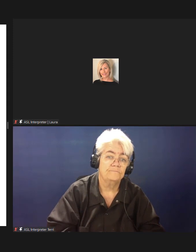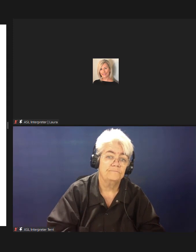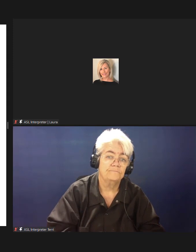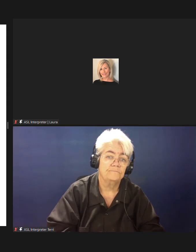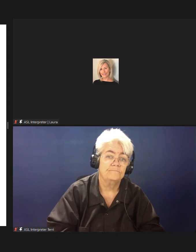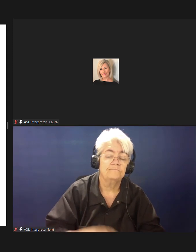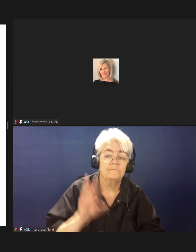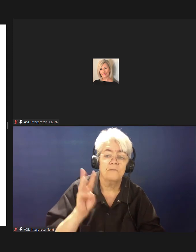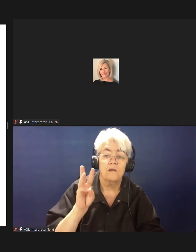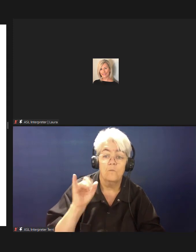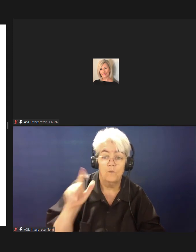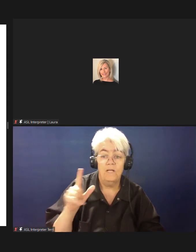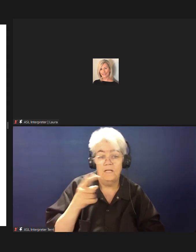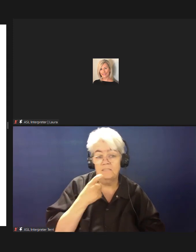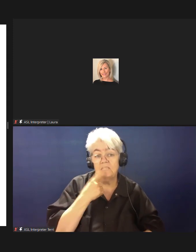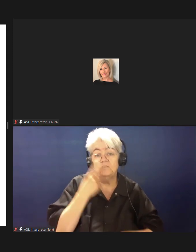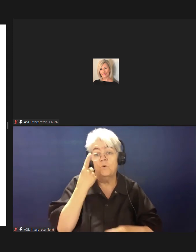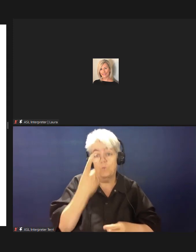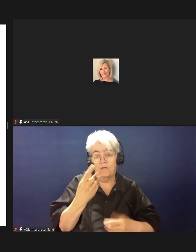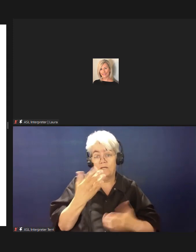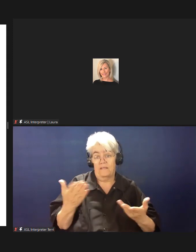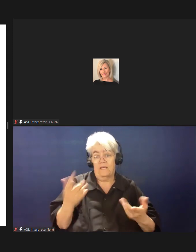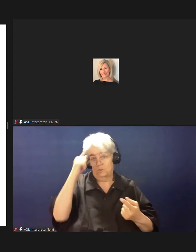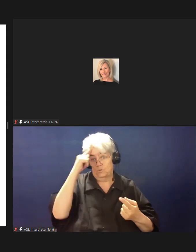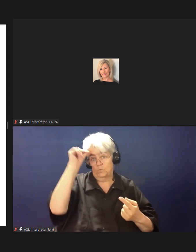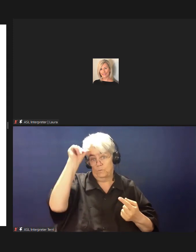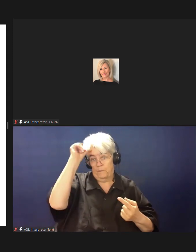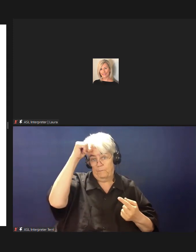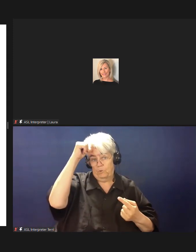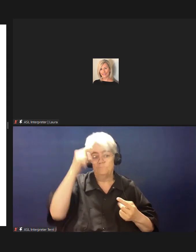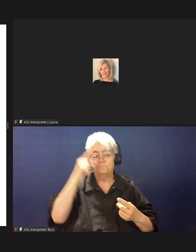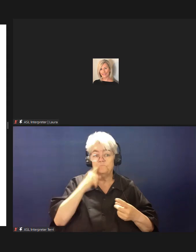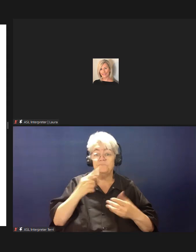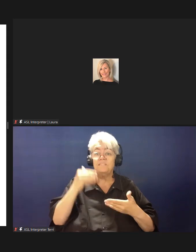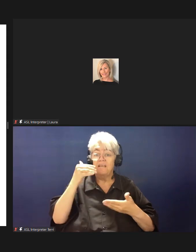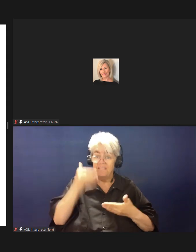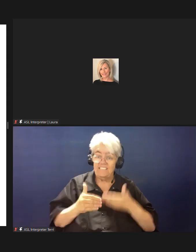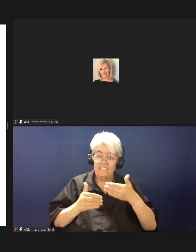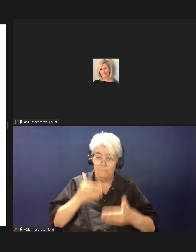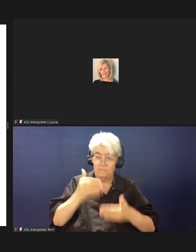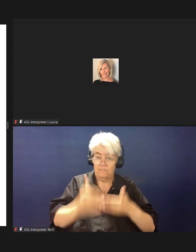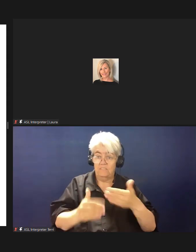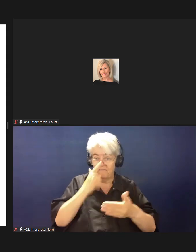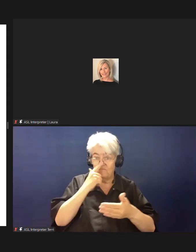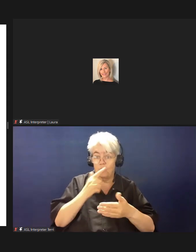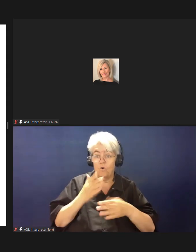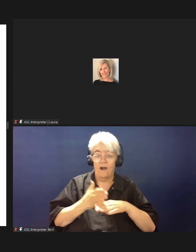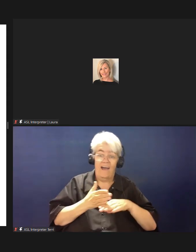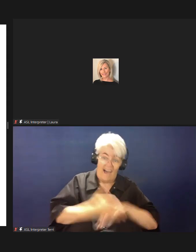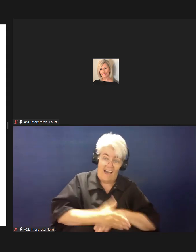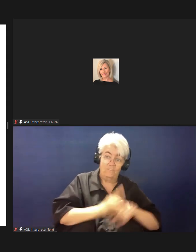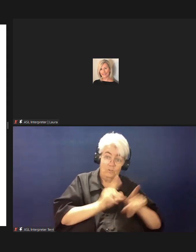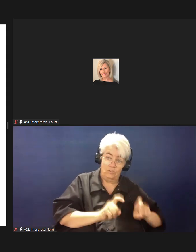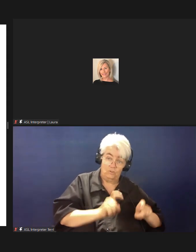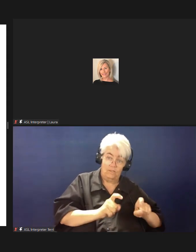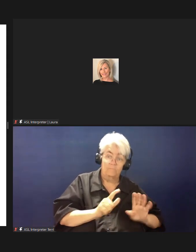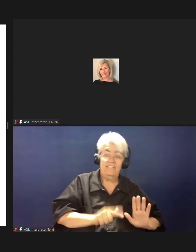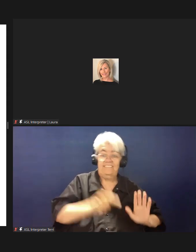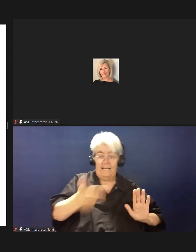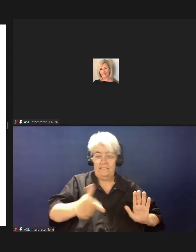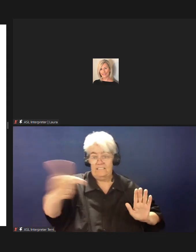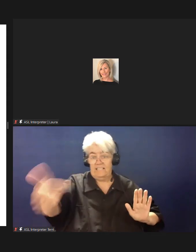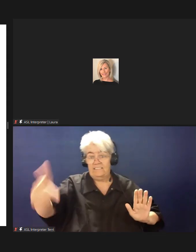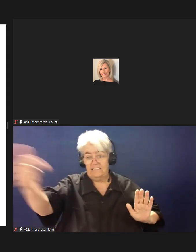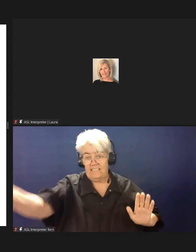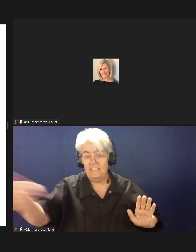So one of the good things to remember is that the steps of the follow-up protocol are the same, as I said, regardless